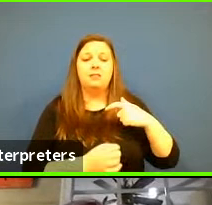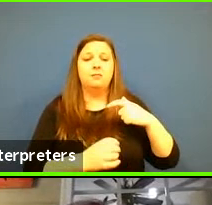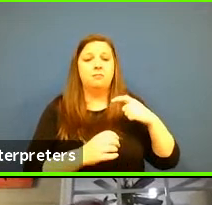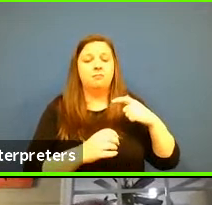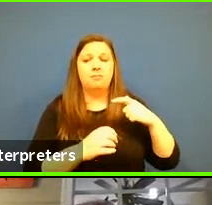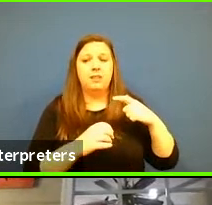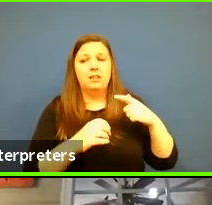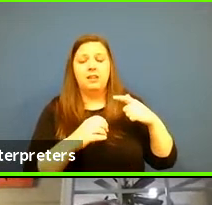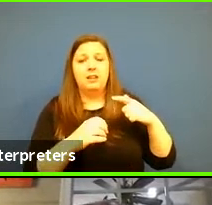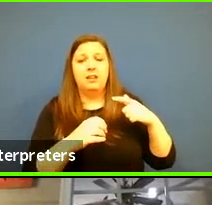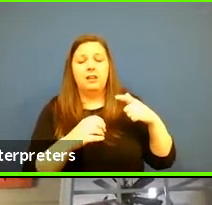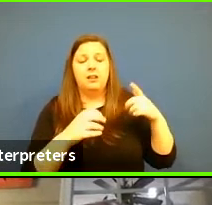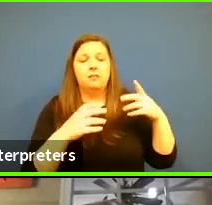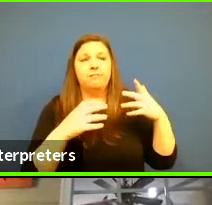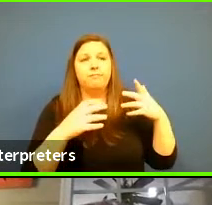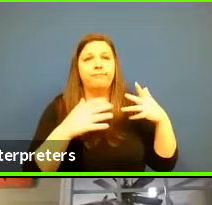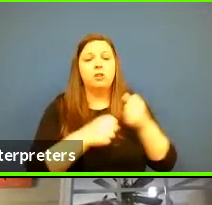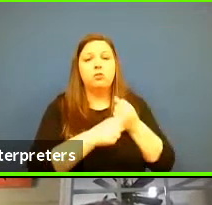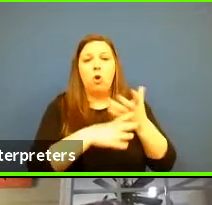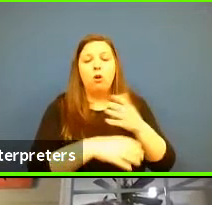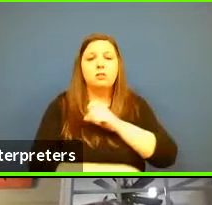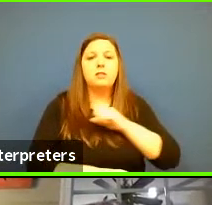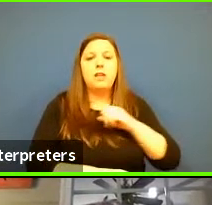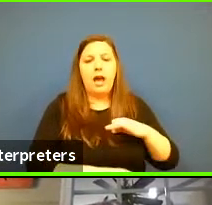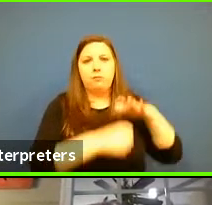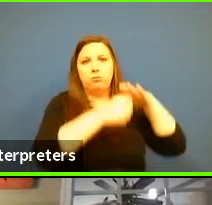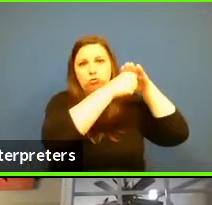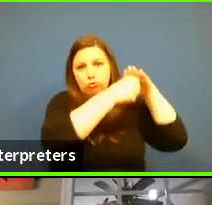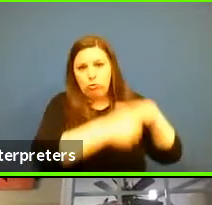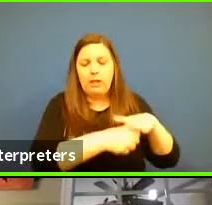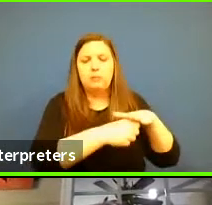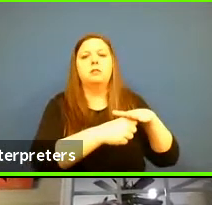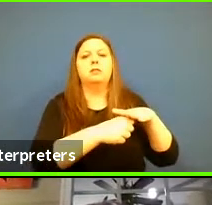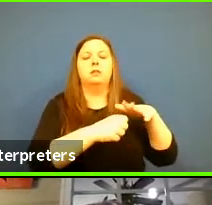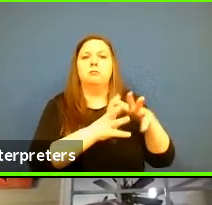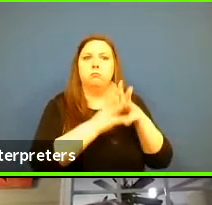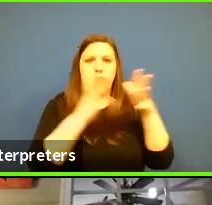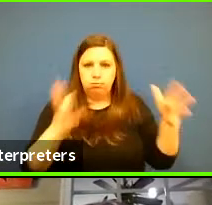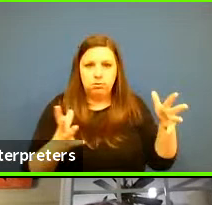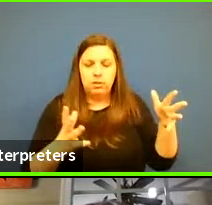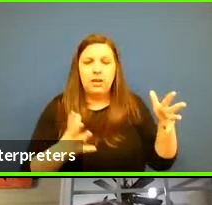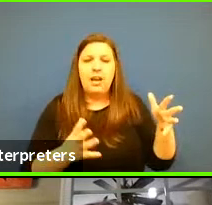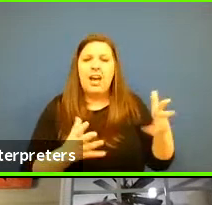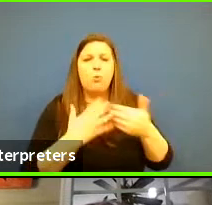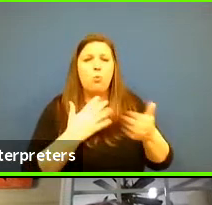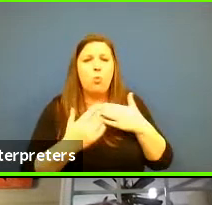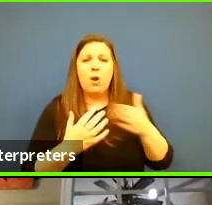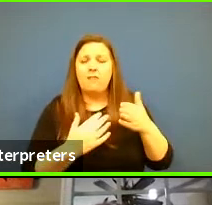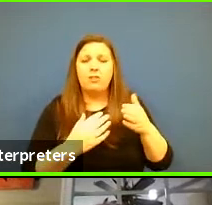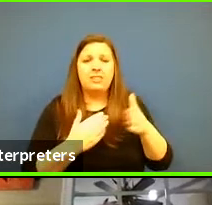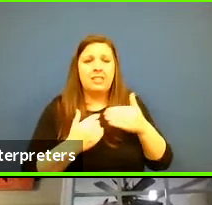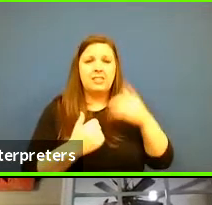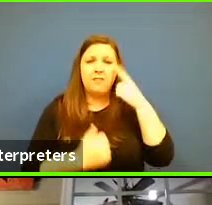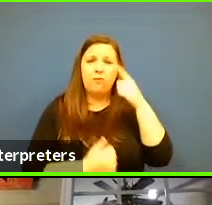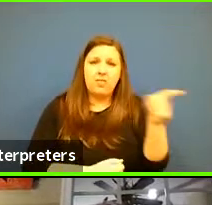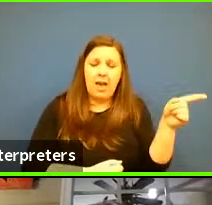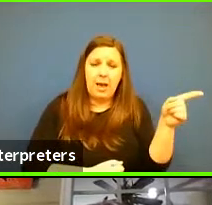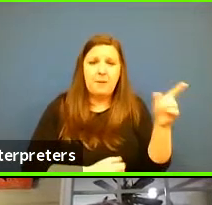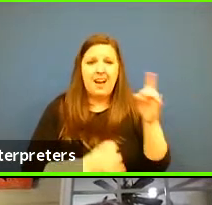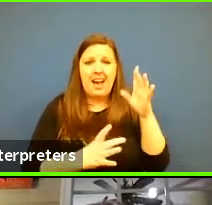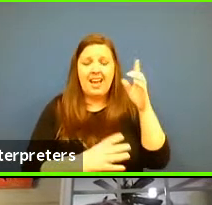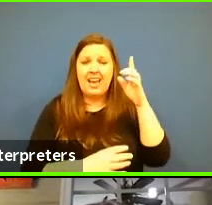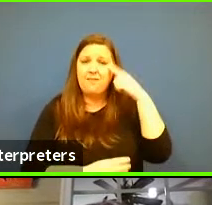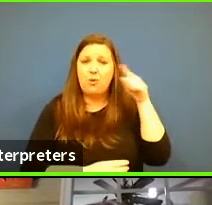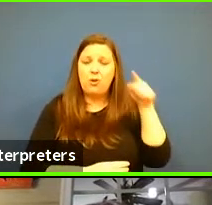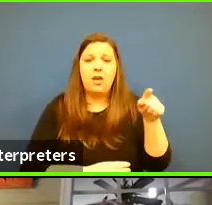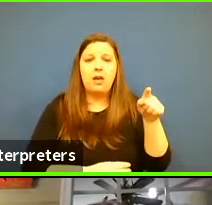that they're having to deal with. And whatever is easier for them would be better. I hate having them sitting in that room for the entire meeting